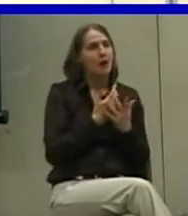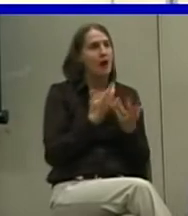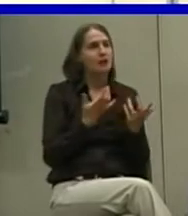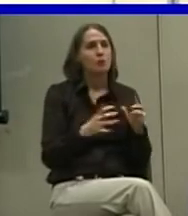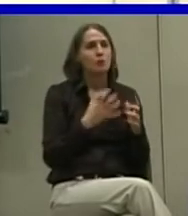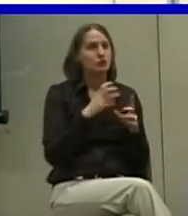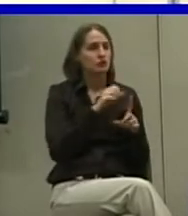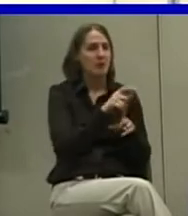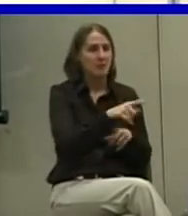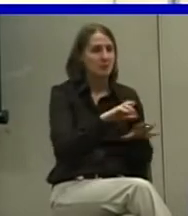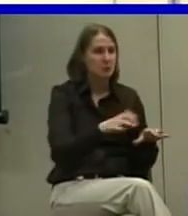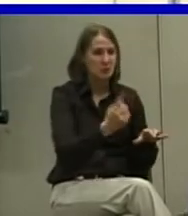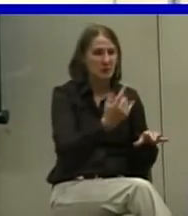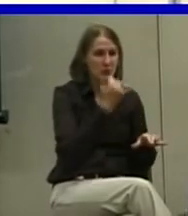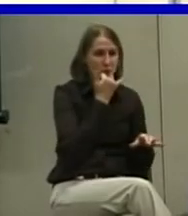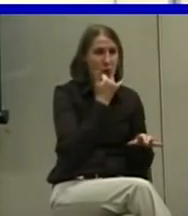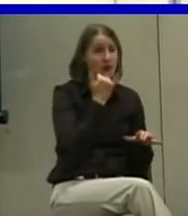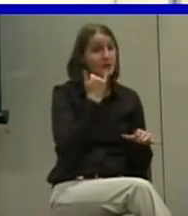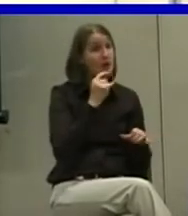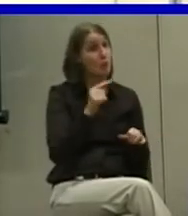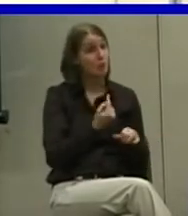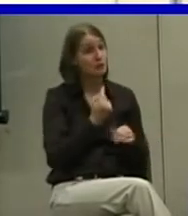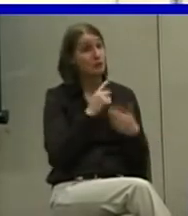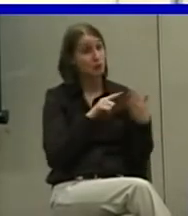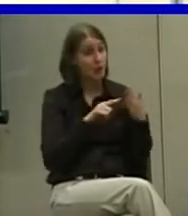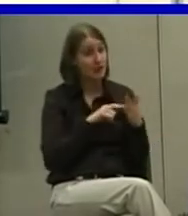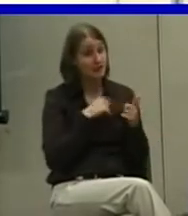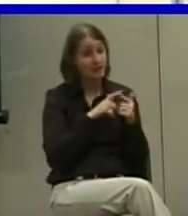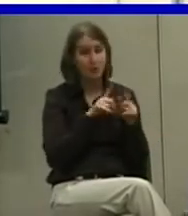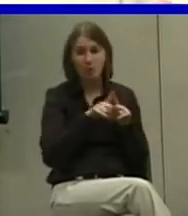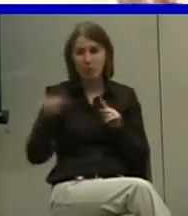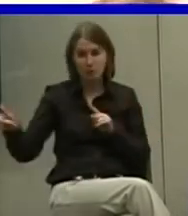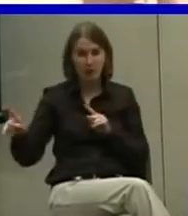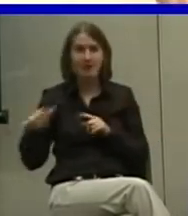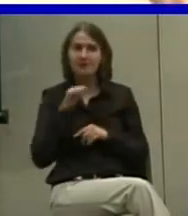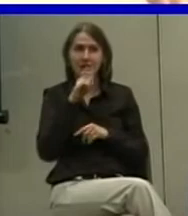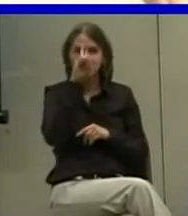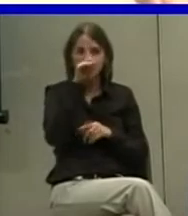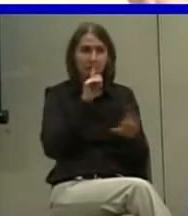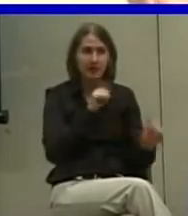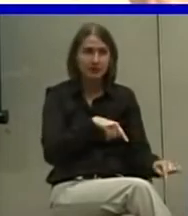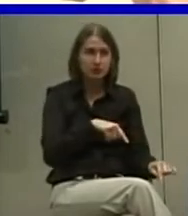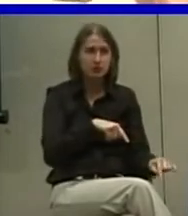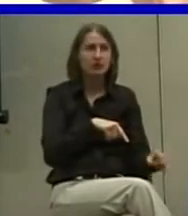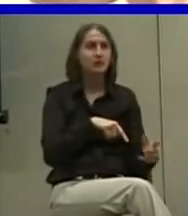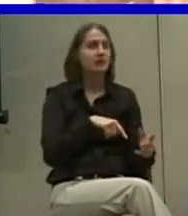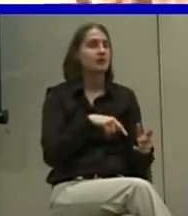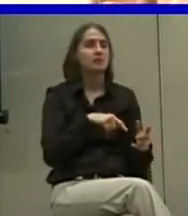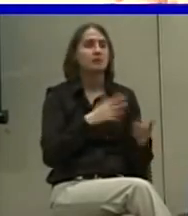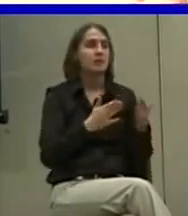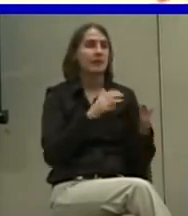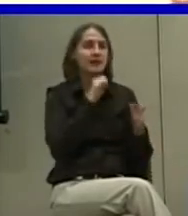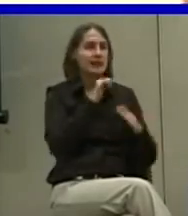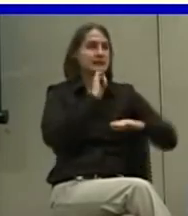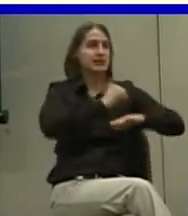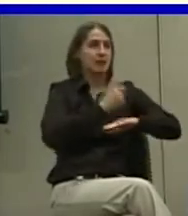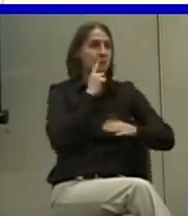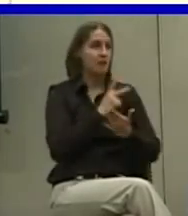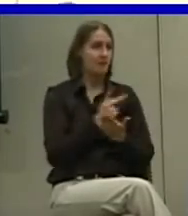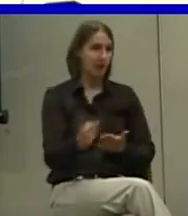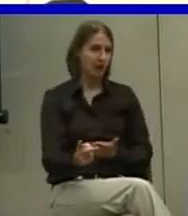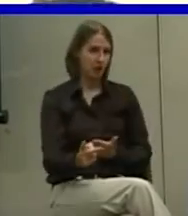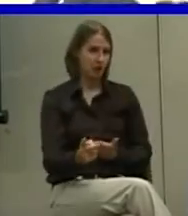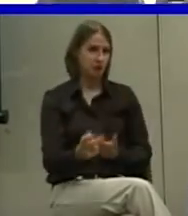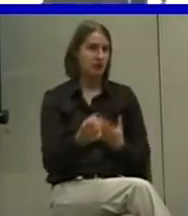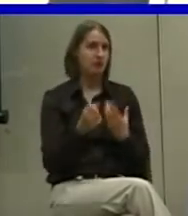wrong. Whereas if I just corrected it and walked away, there would not have been another failure there. So what can we do to